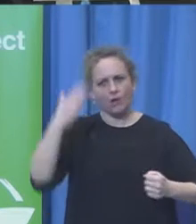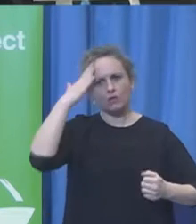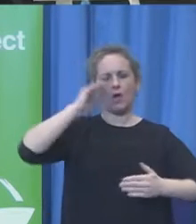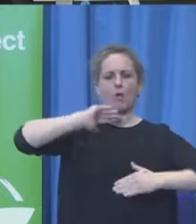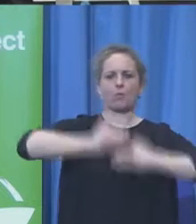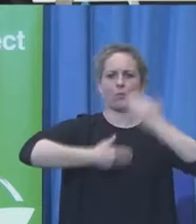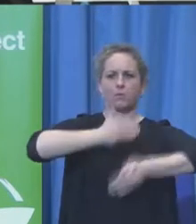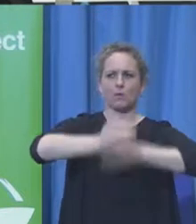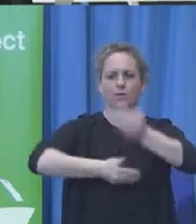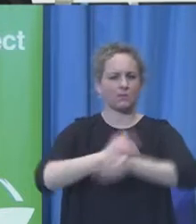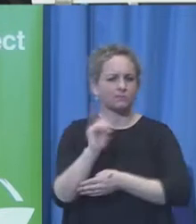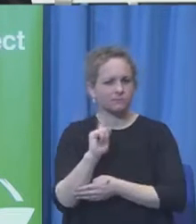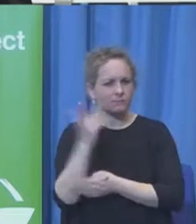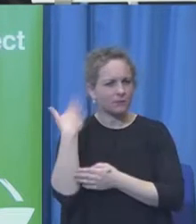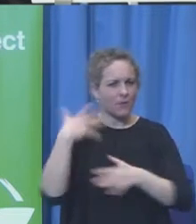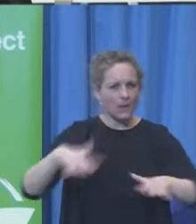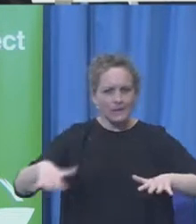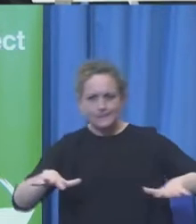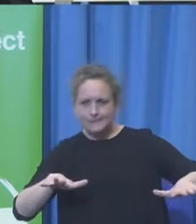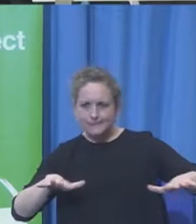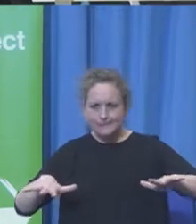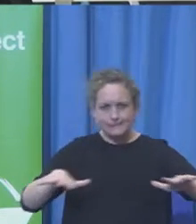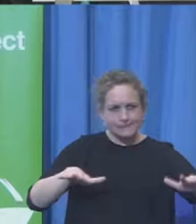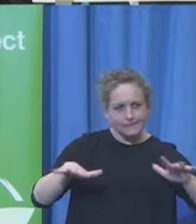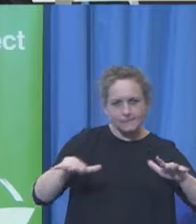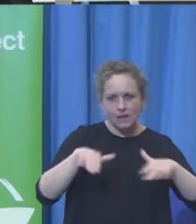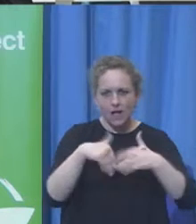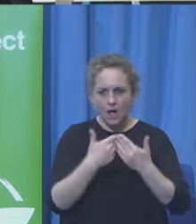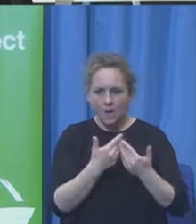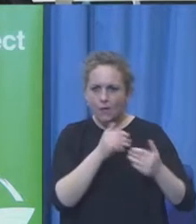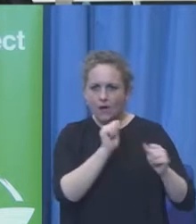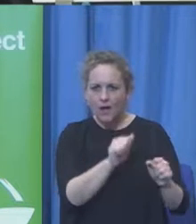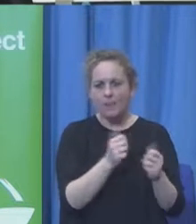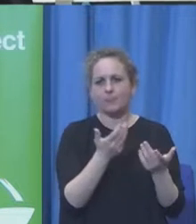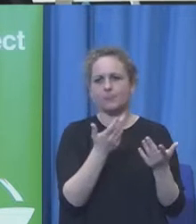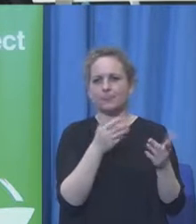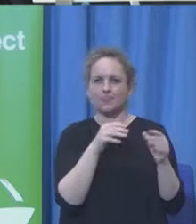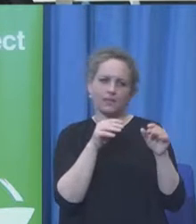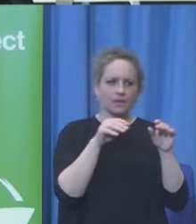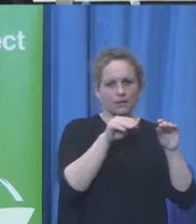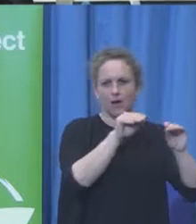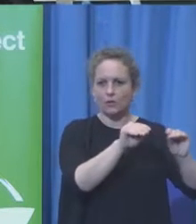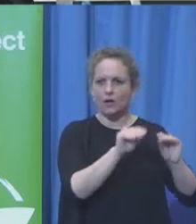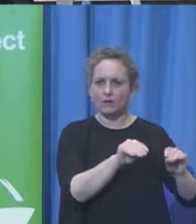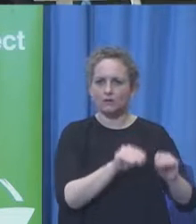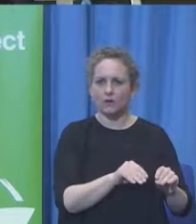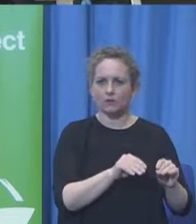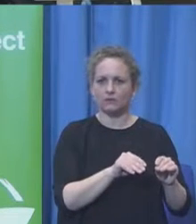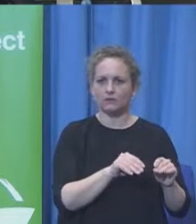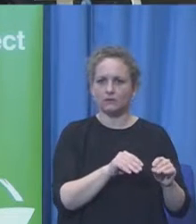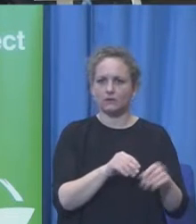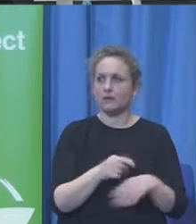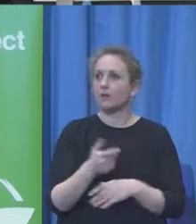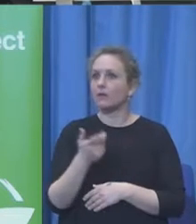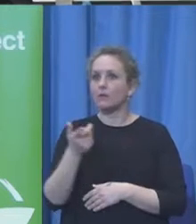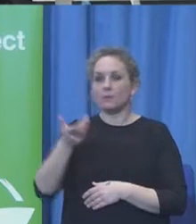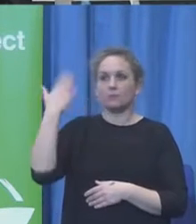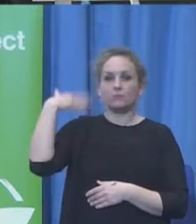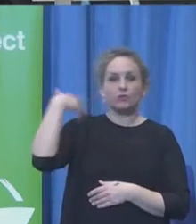greet him? Because I don't shake hands. That's a bit